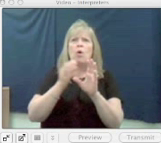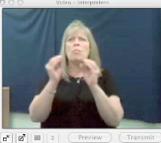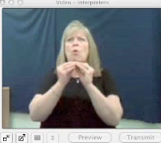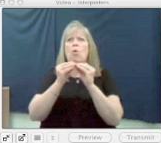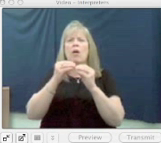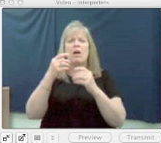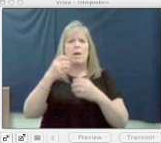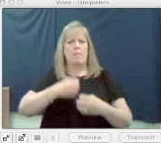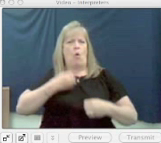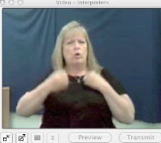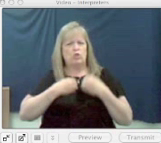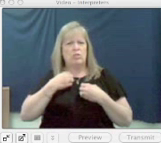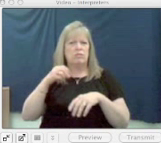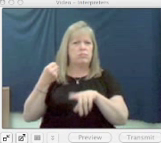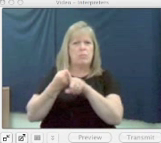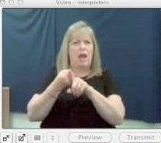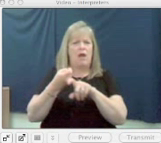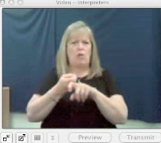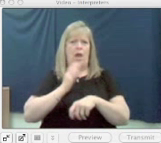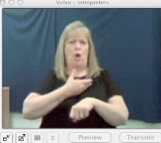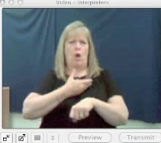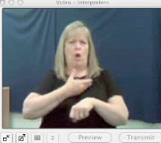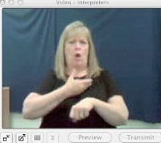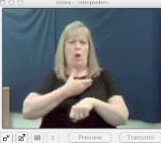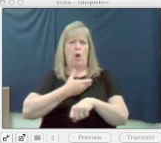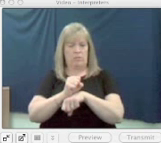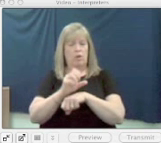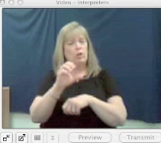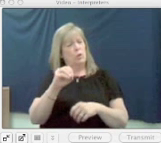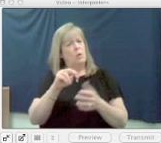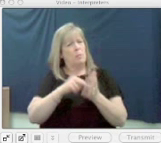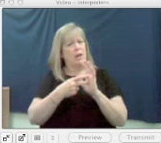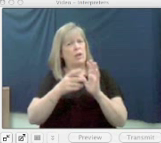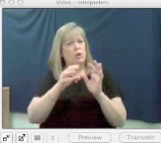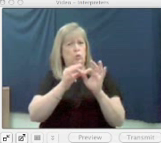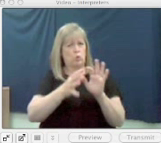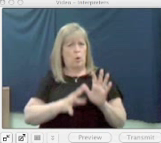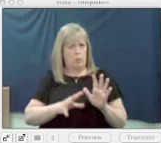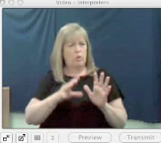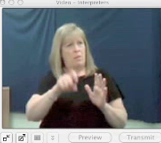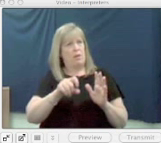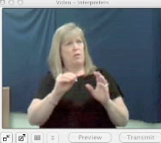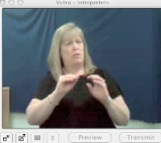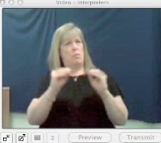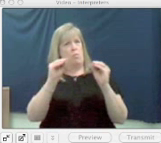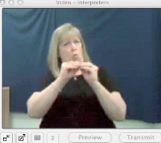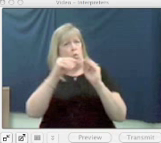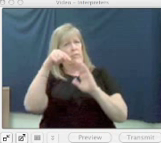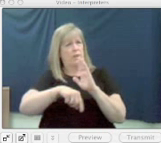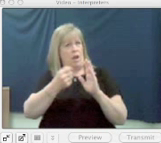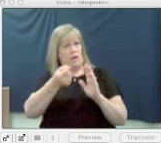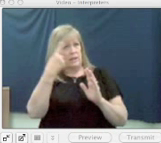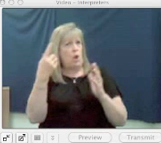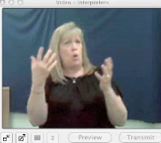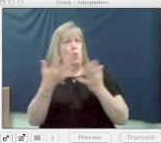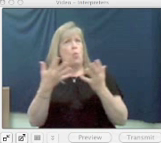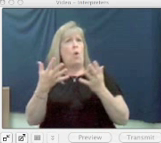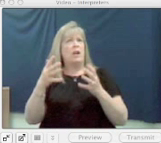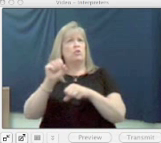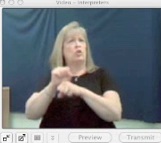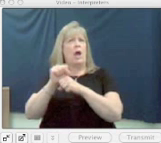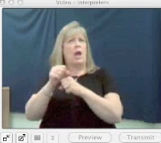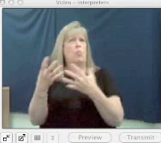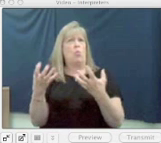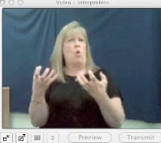Interpreters need to understand this dynamic between what's the job asking of us, or the demand of the job. What are